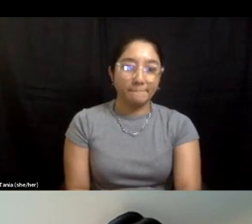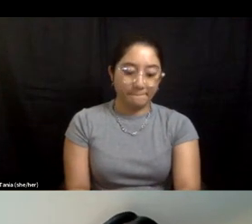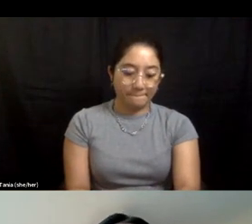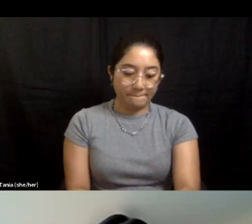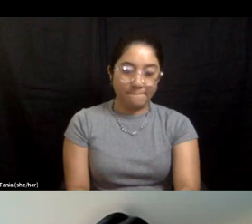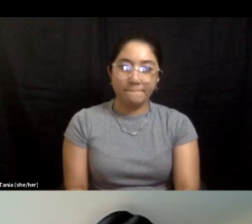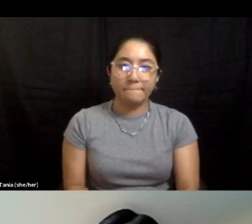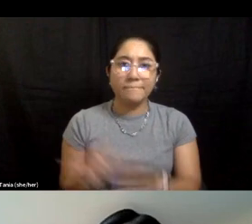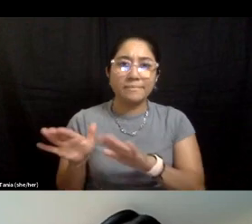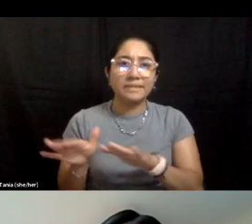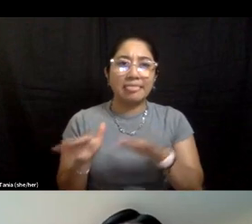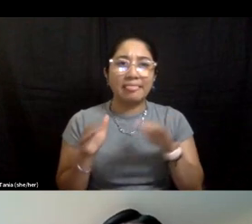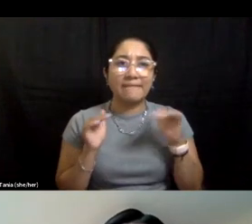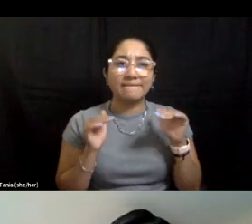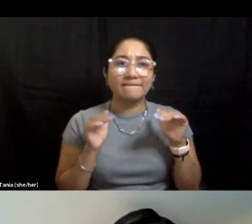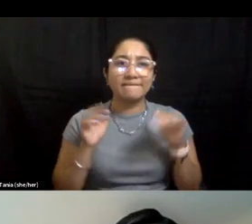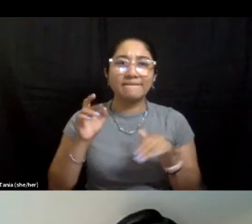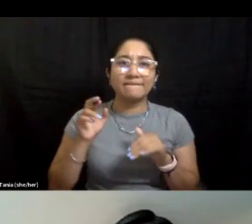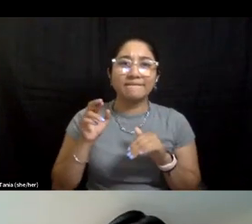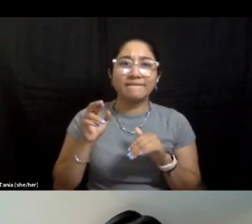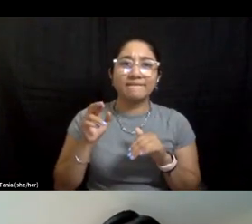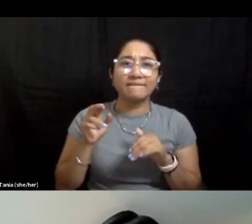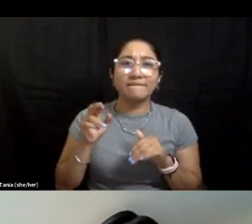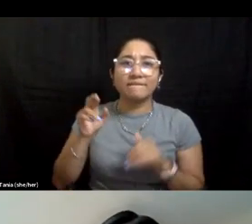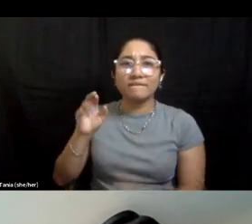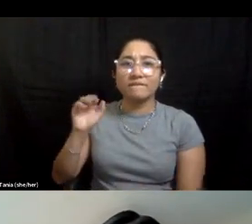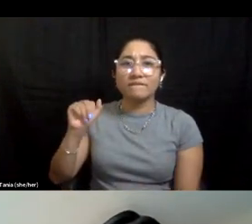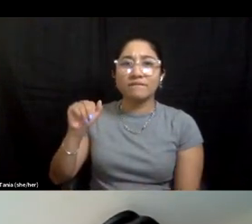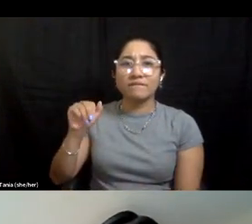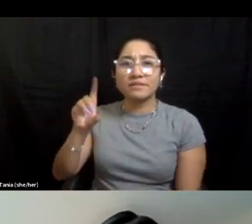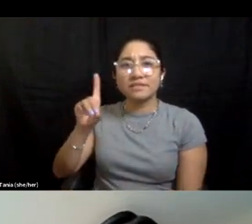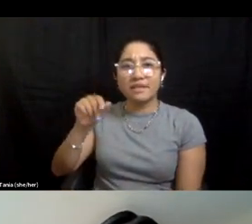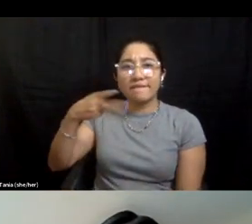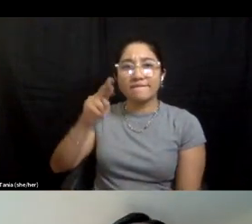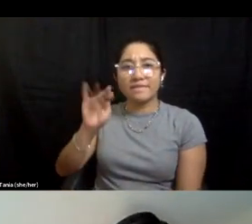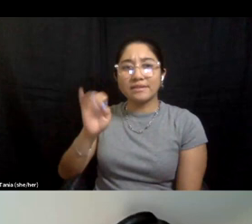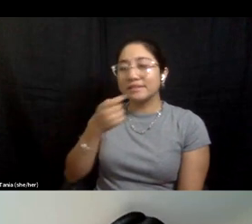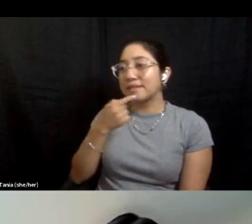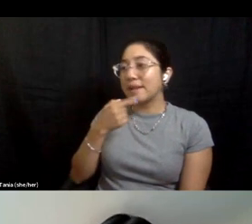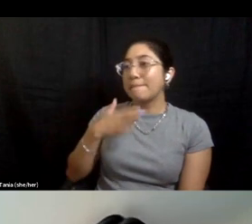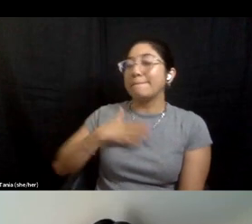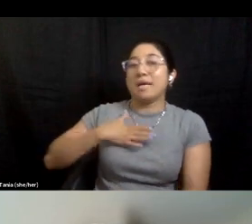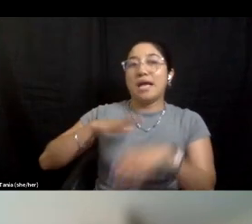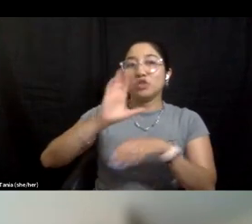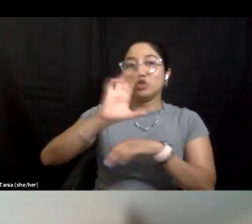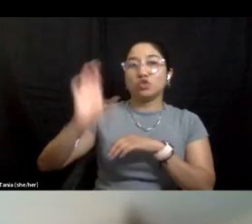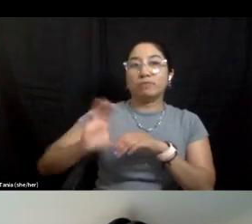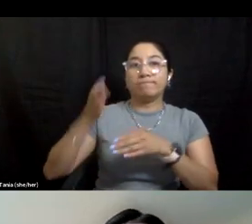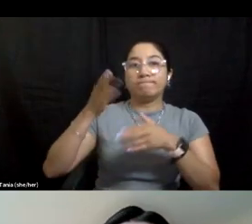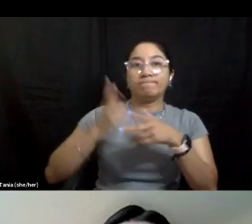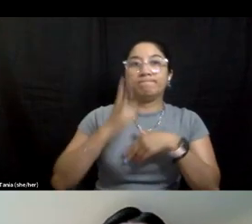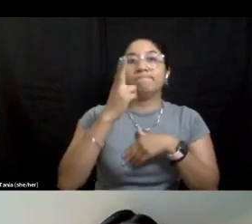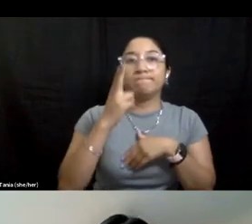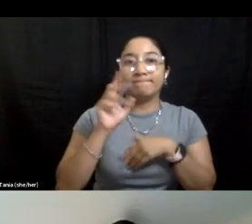She left. Oh, she said that my Zoom cut out, trying to jump on now. All right, right in the most important.